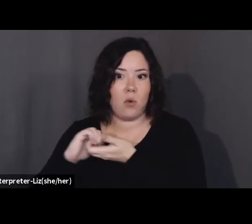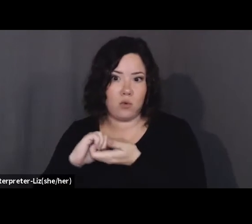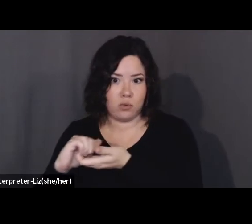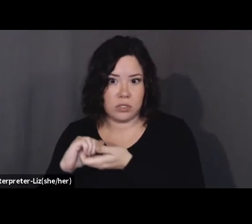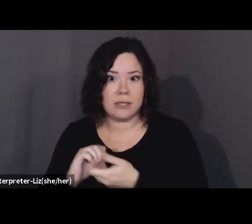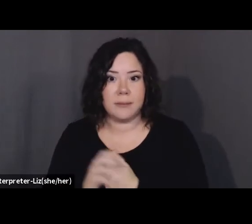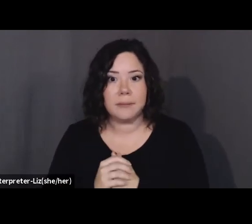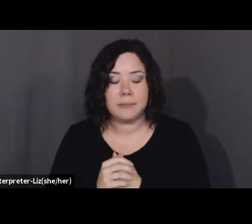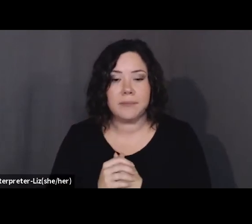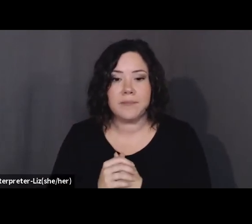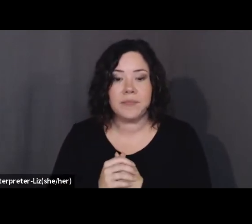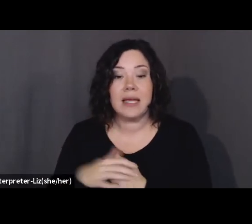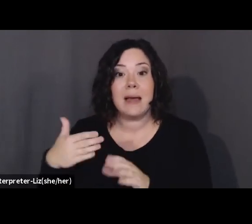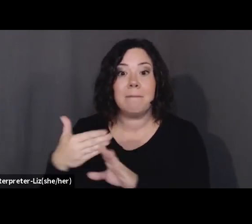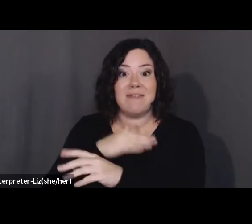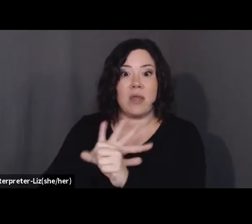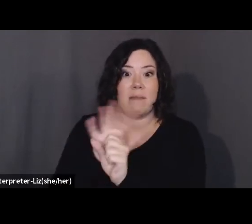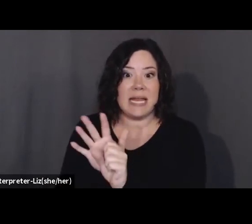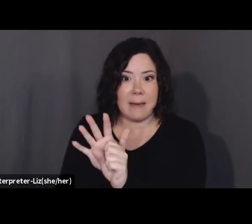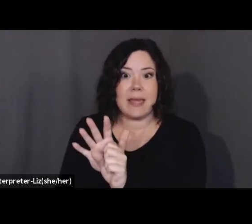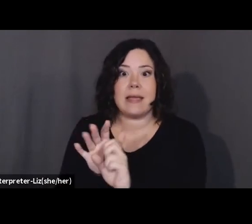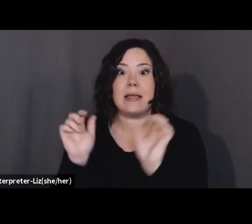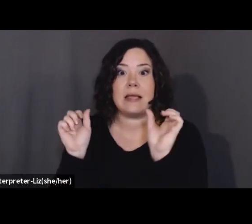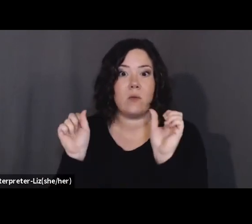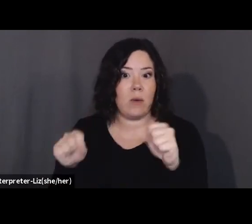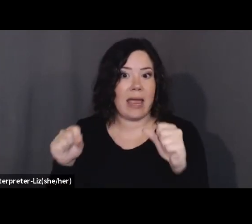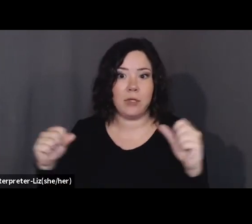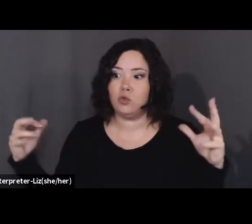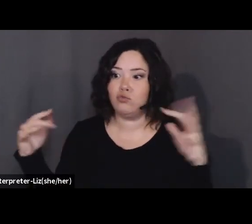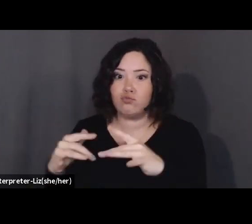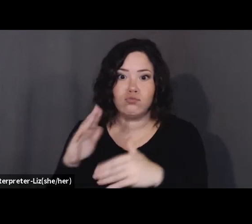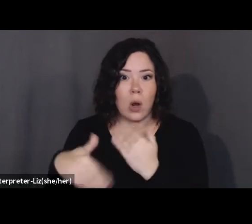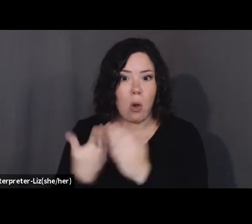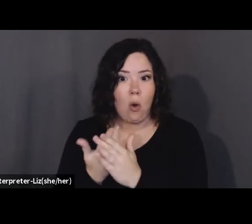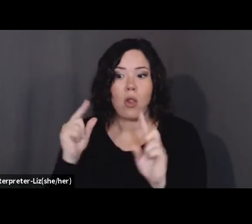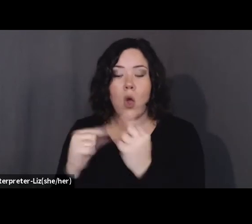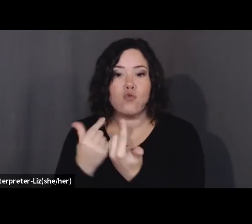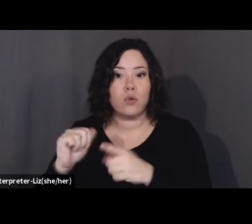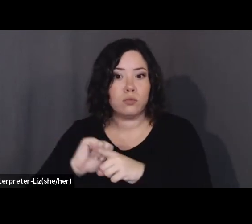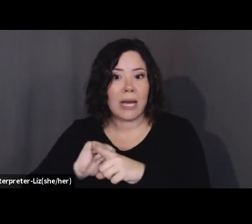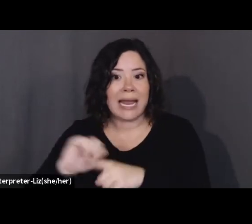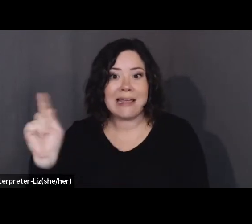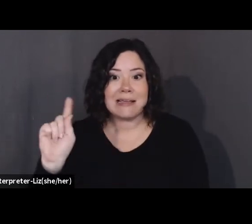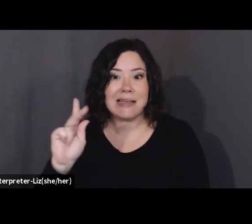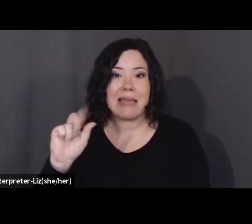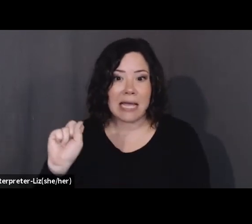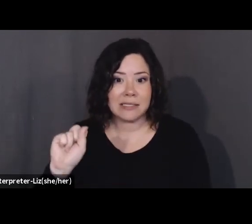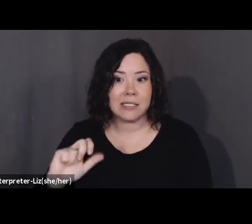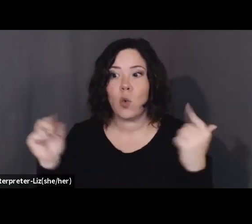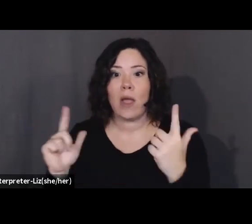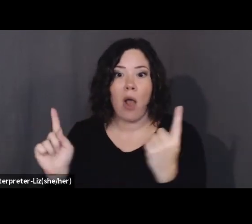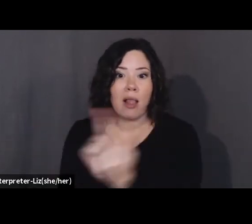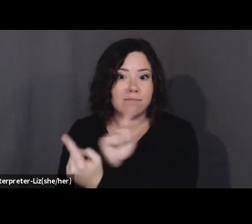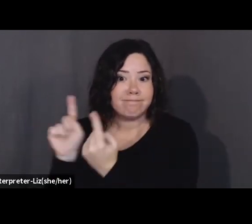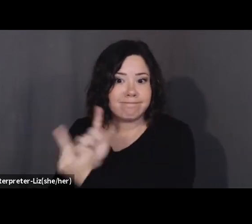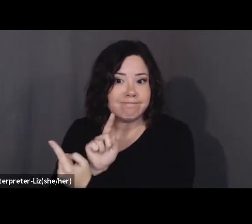were able before the pandemic to bring everyone together in a group training in Kansas. So everyone met each other, and then we